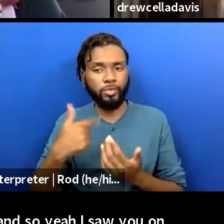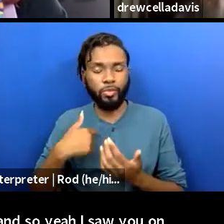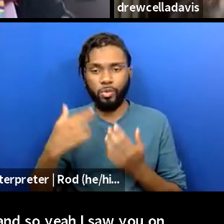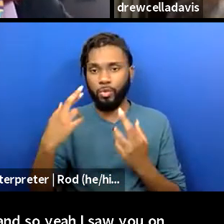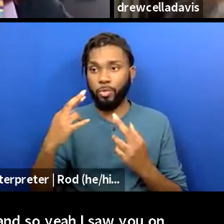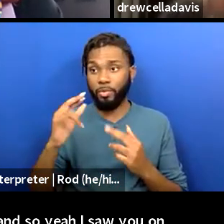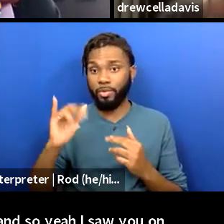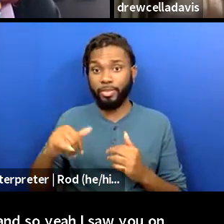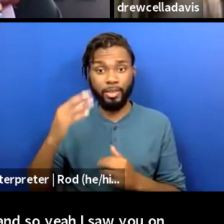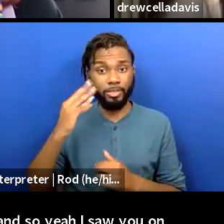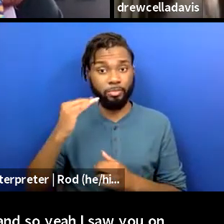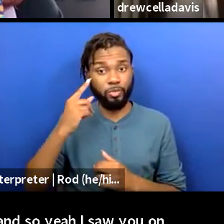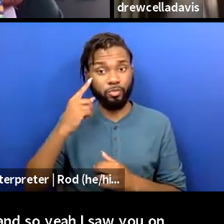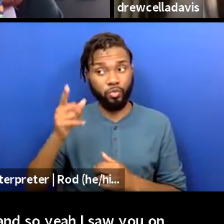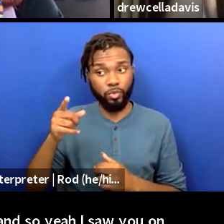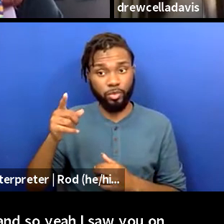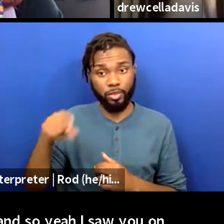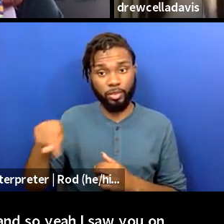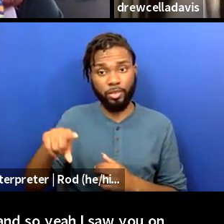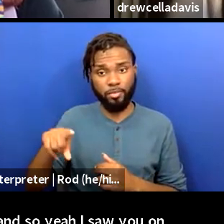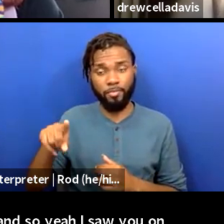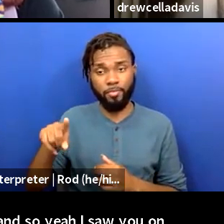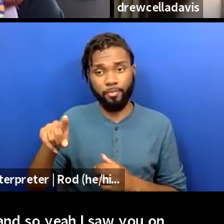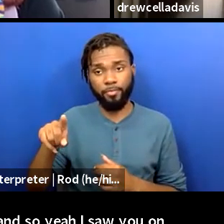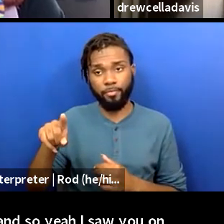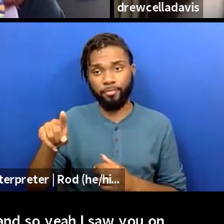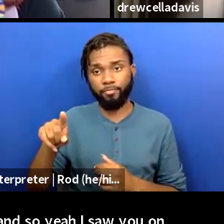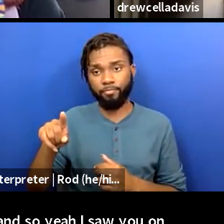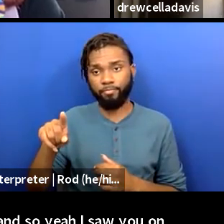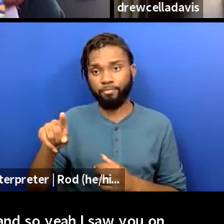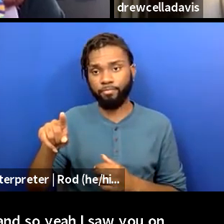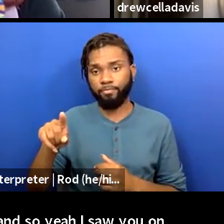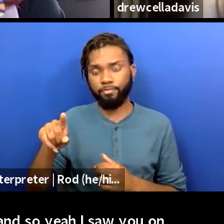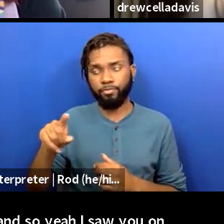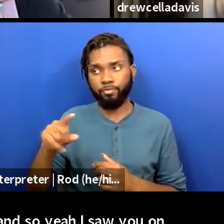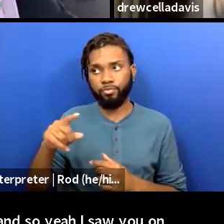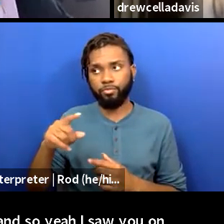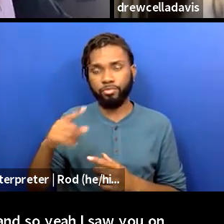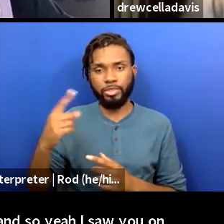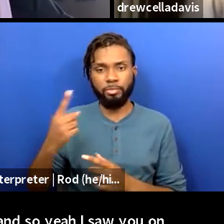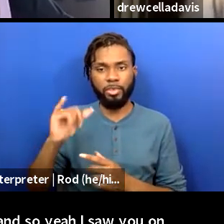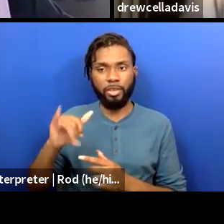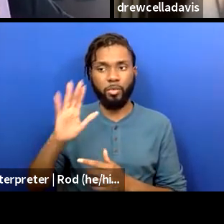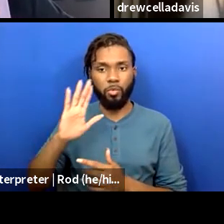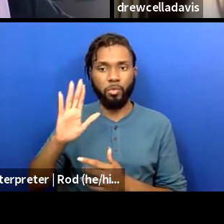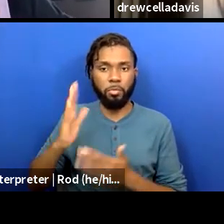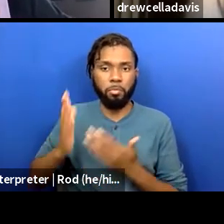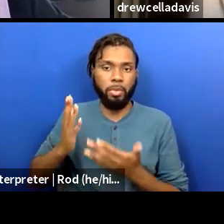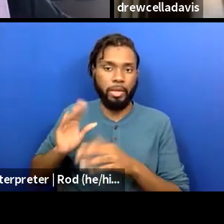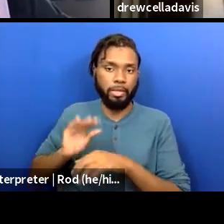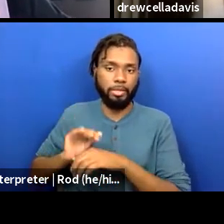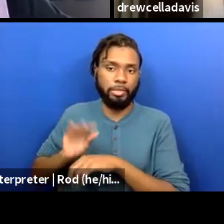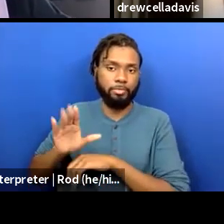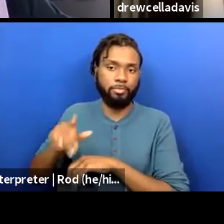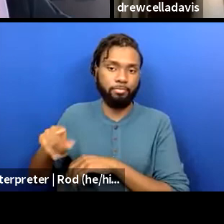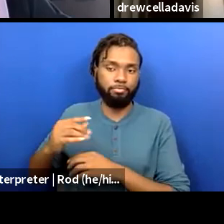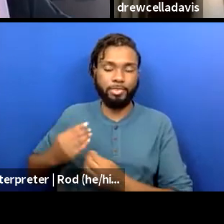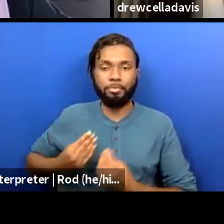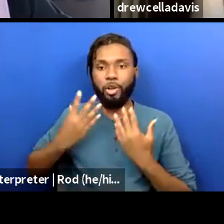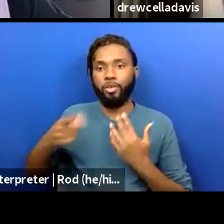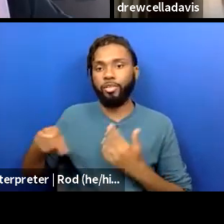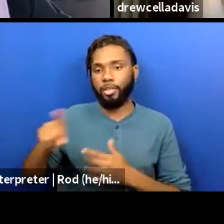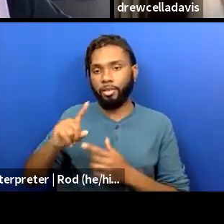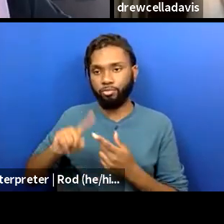them was, you know, something that might inspire them to get involved